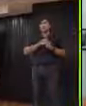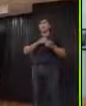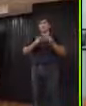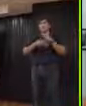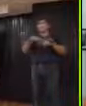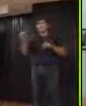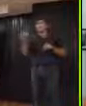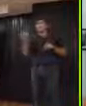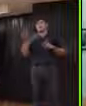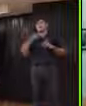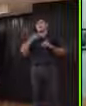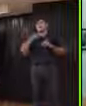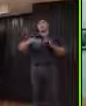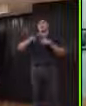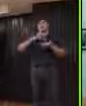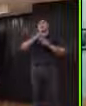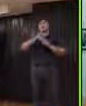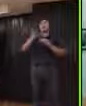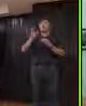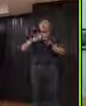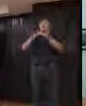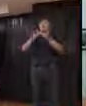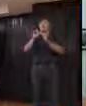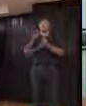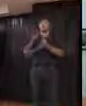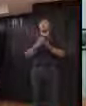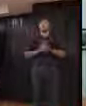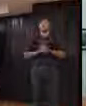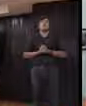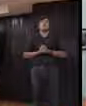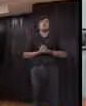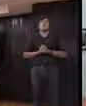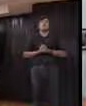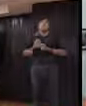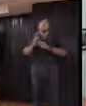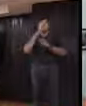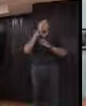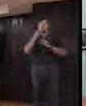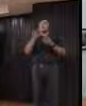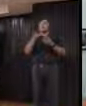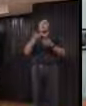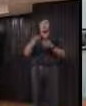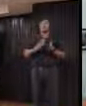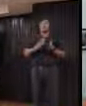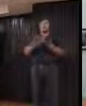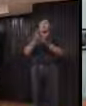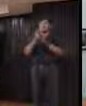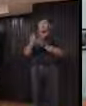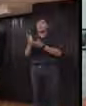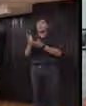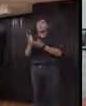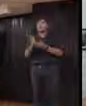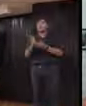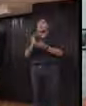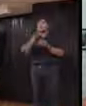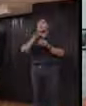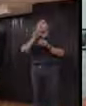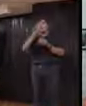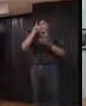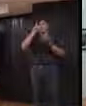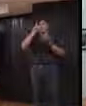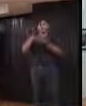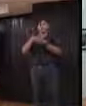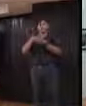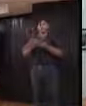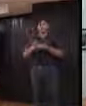You had told me, so that's why I thought I'll get the questions. I tell you, there is a real danger because this is one problem. Suppose there's